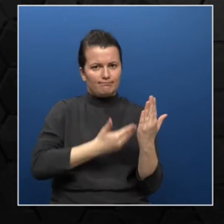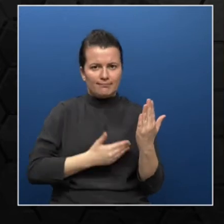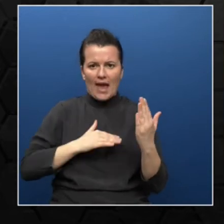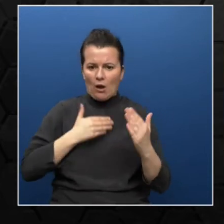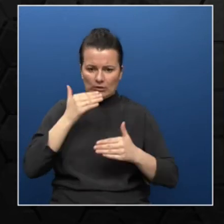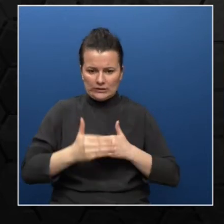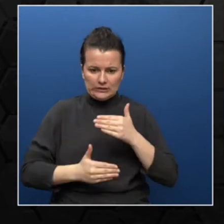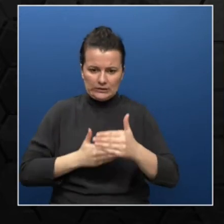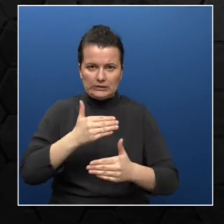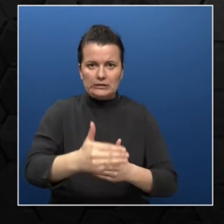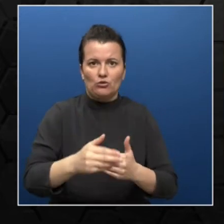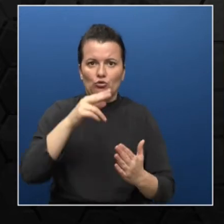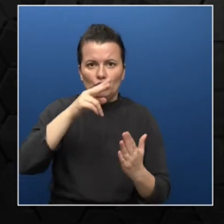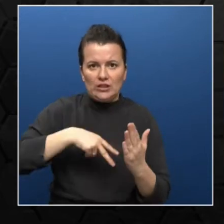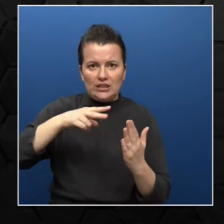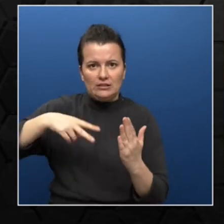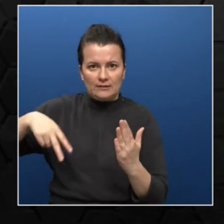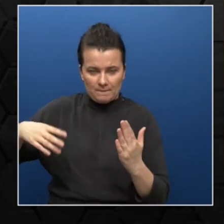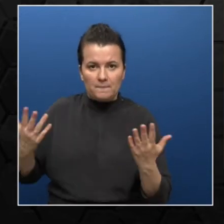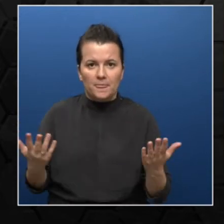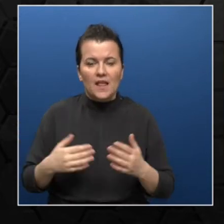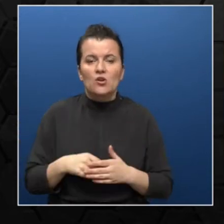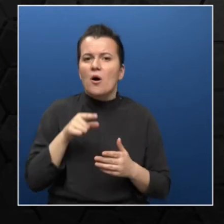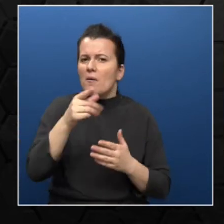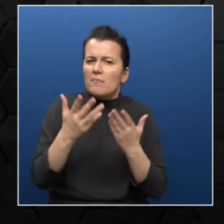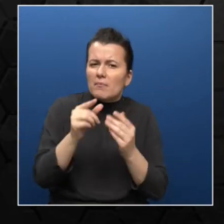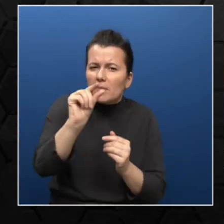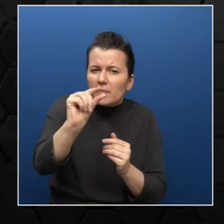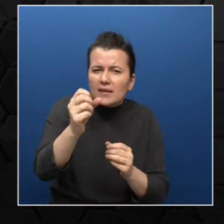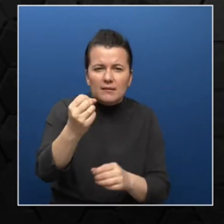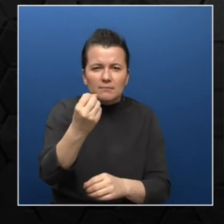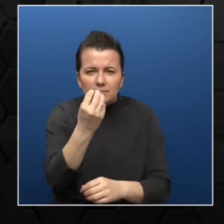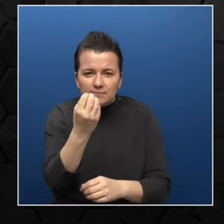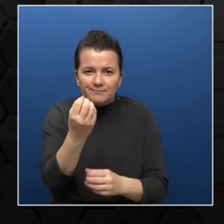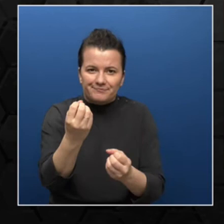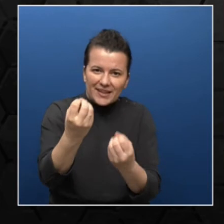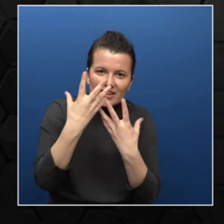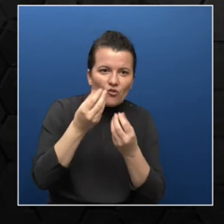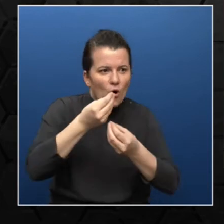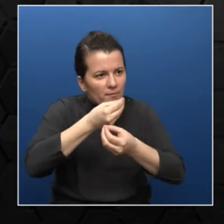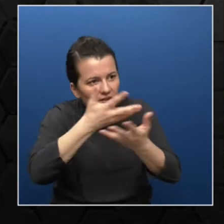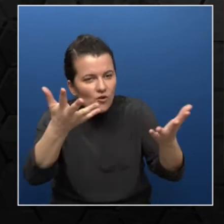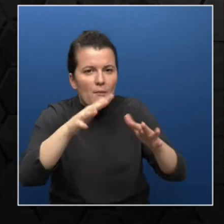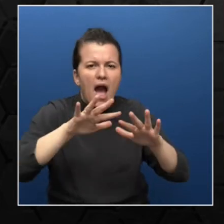upon a few points that students have to keep in mind while reading a research paper?